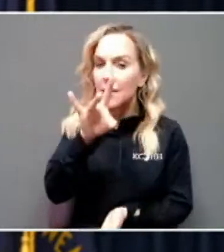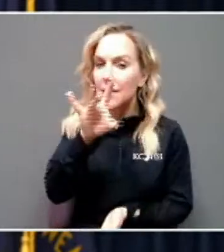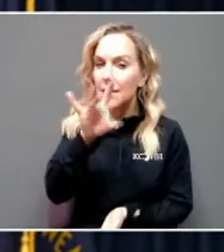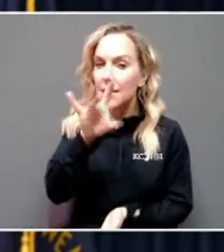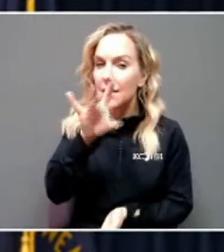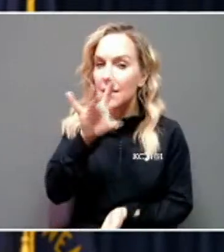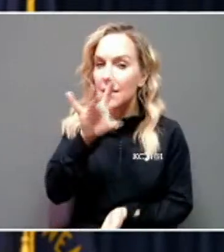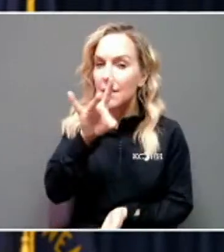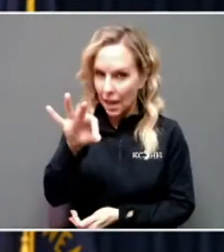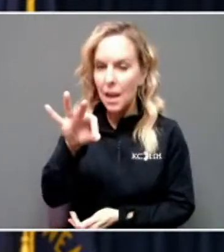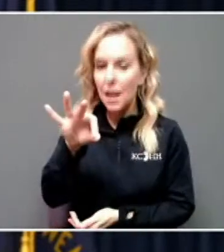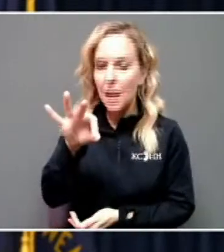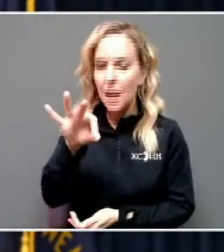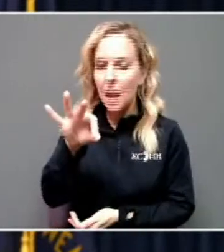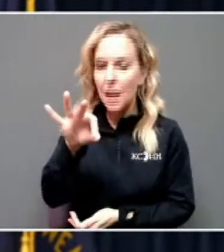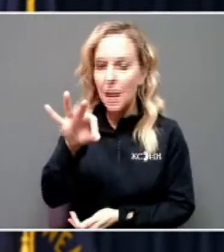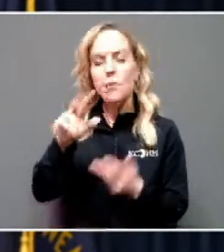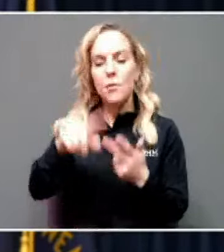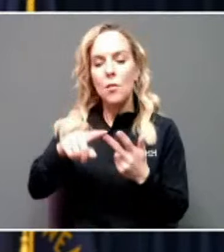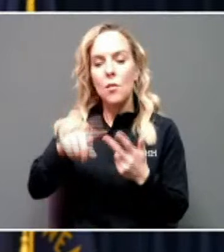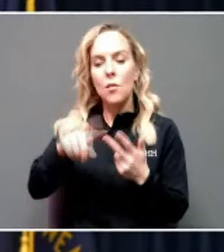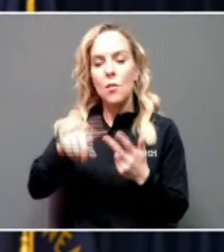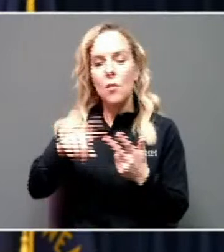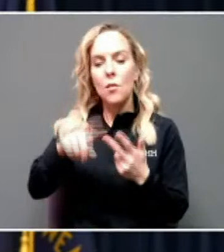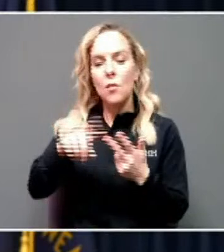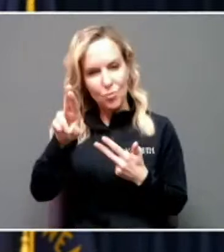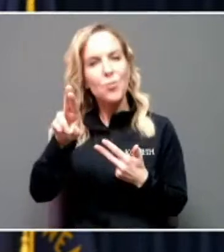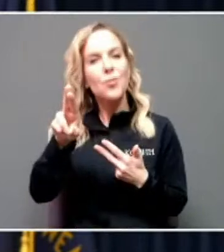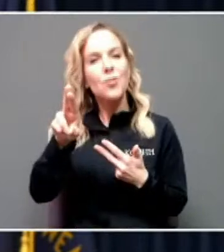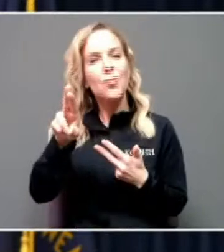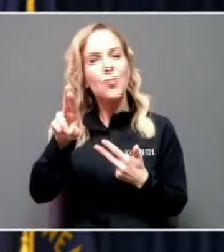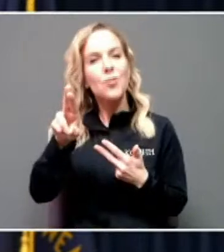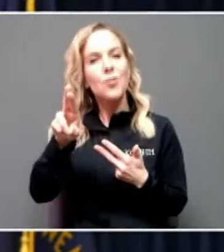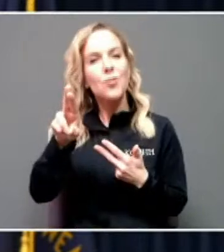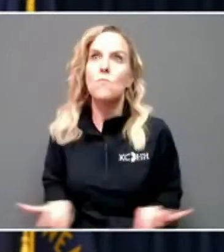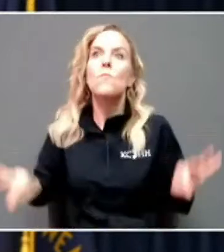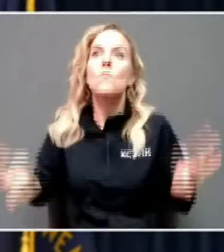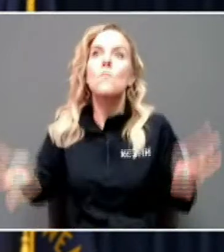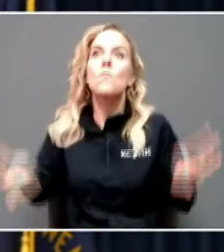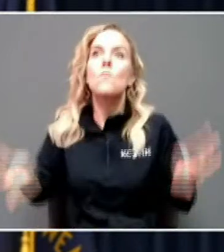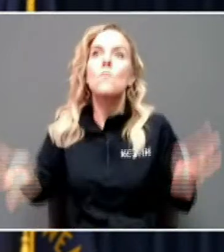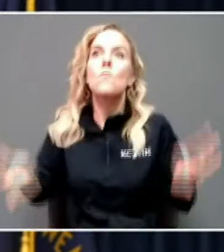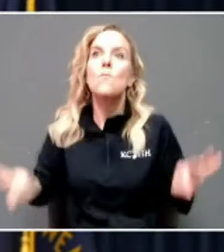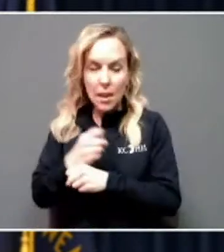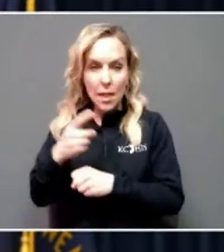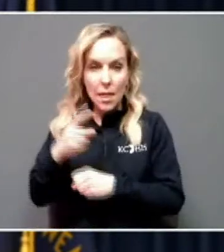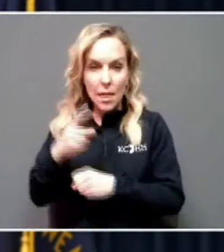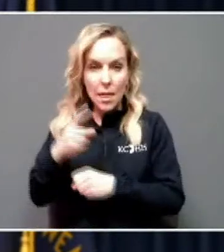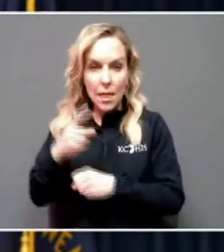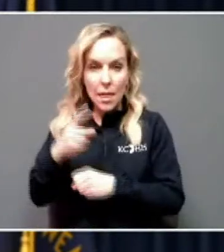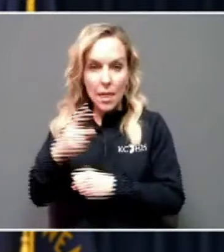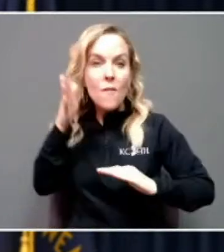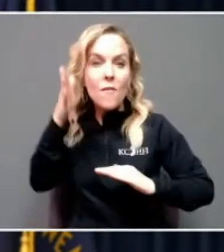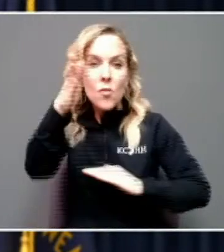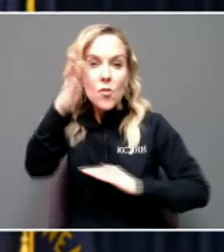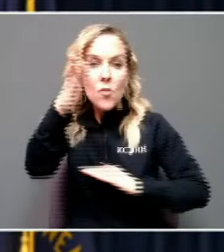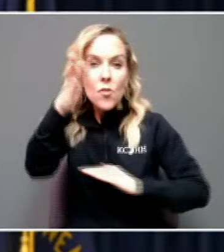12,899 getting boosted. That's a really important statistic. Fighting this battle in the future, getting to the endemic